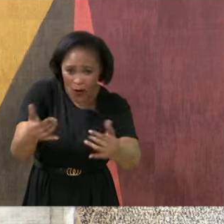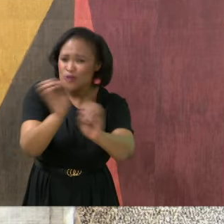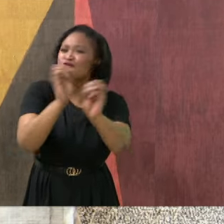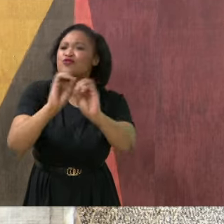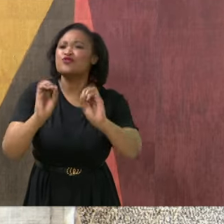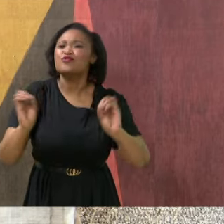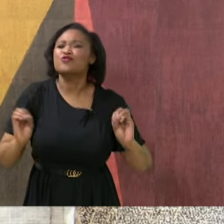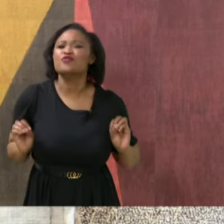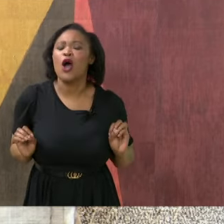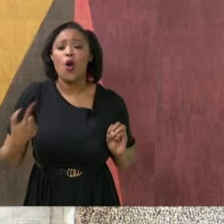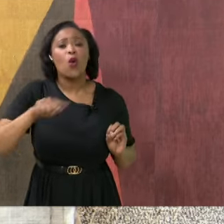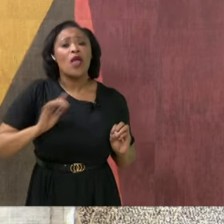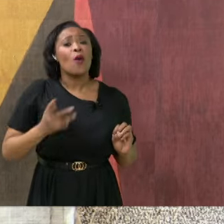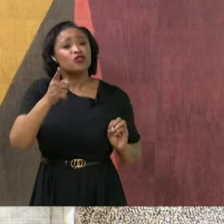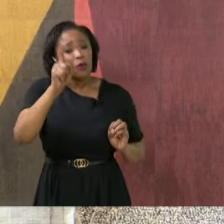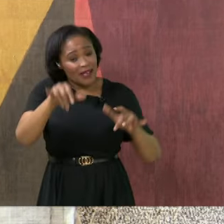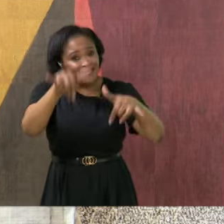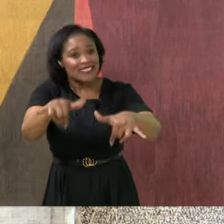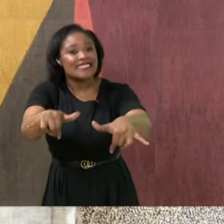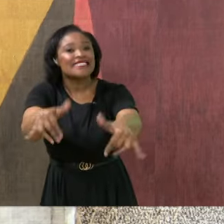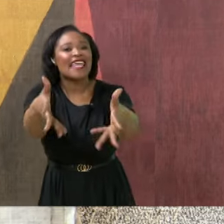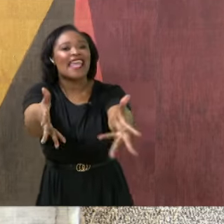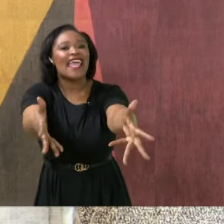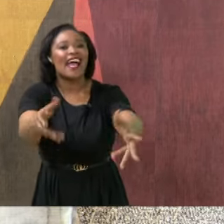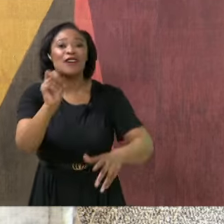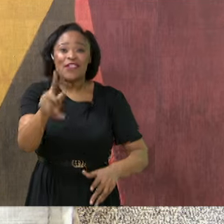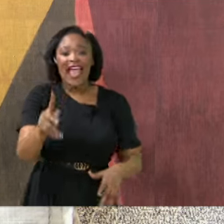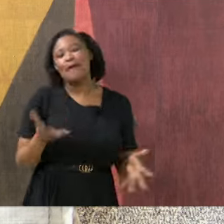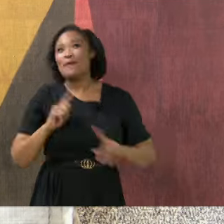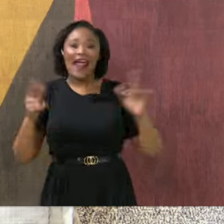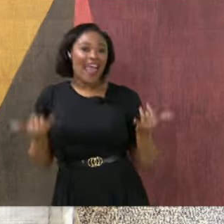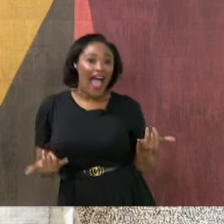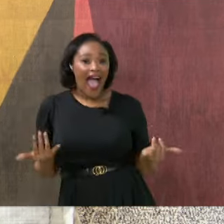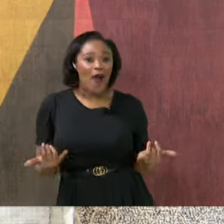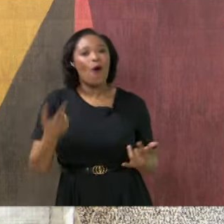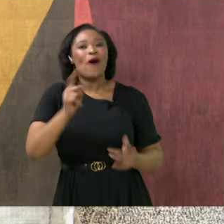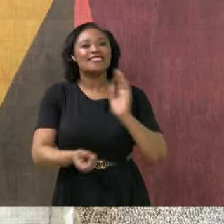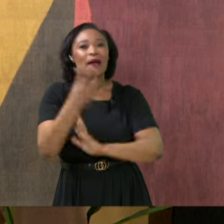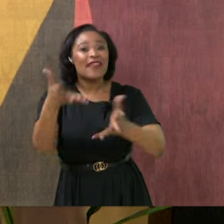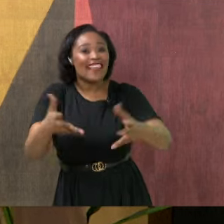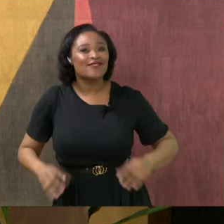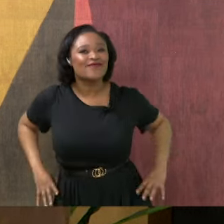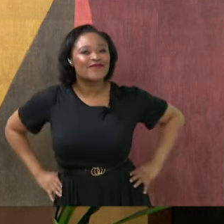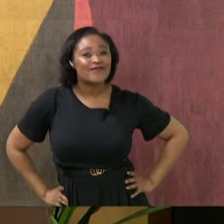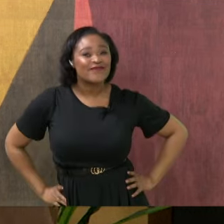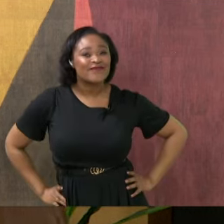you to stick around with us because there's still so much more right here on your Feel Good Breakfast show. For now, though, KTZ, what's good?